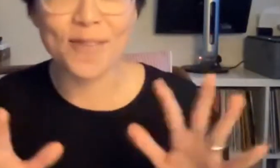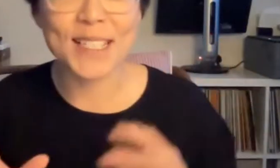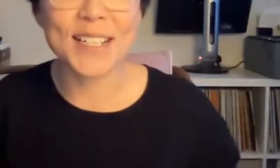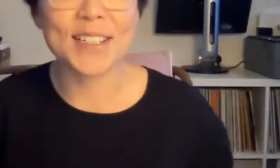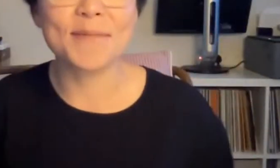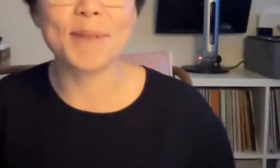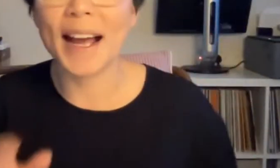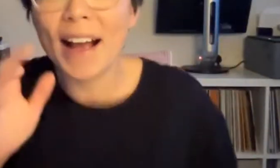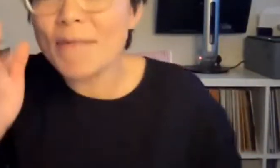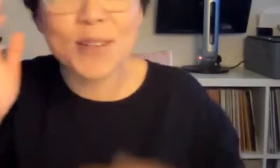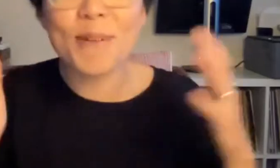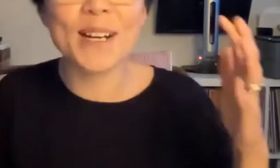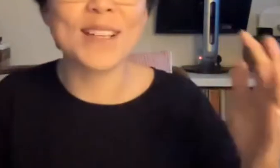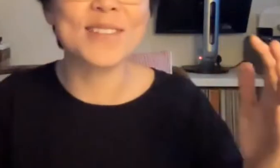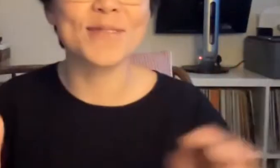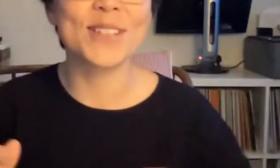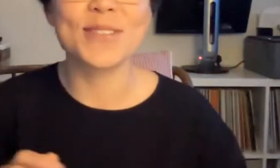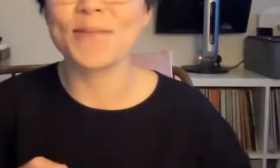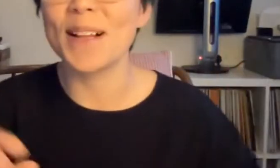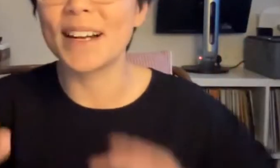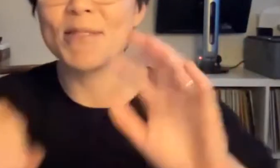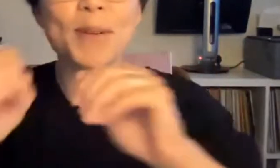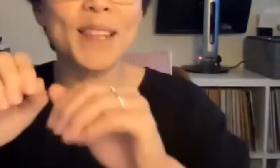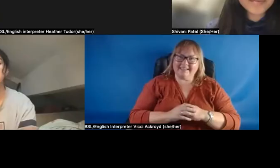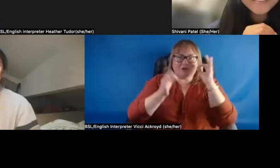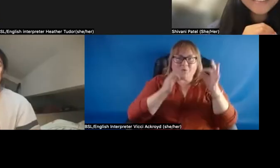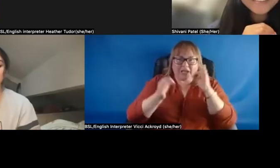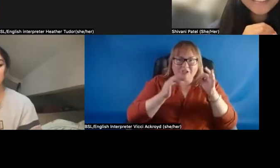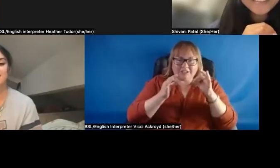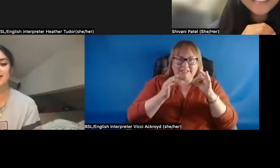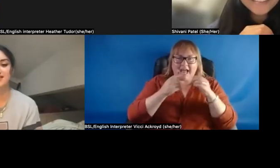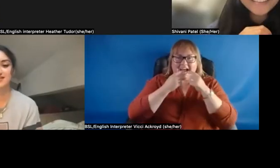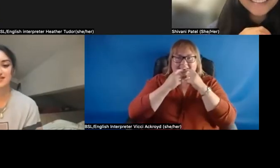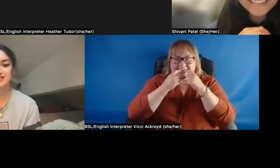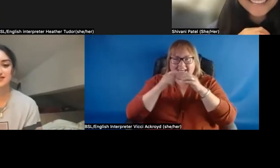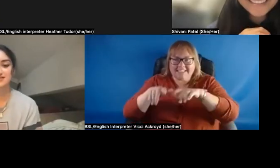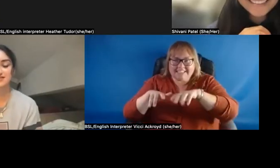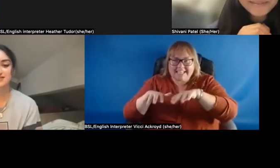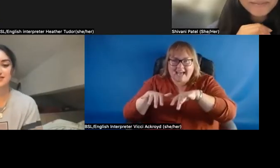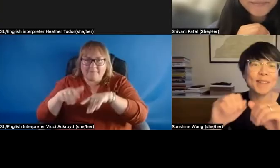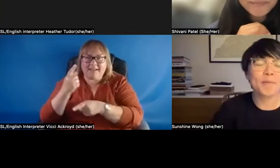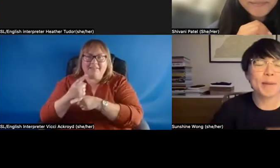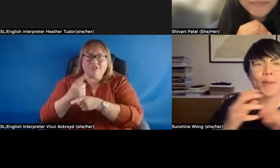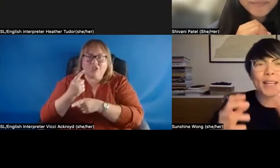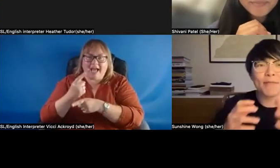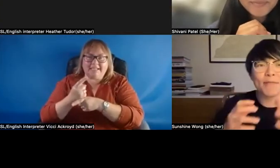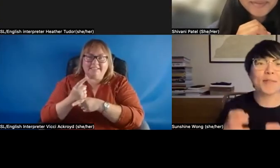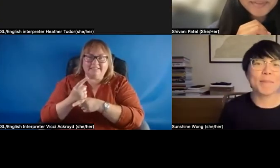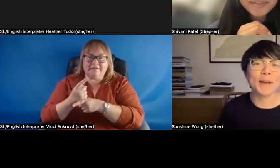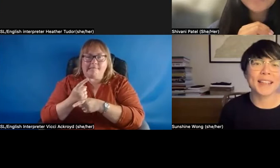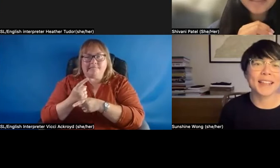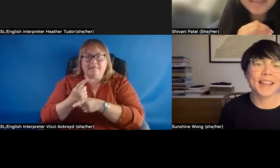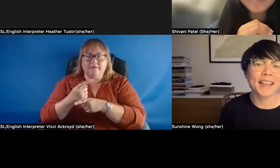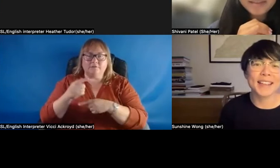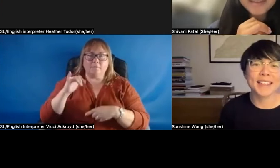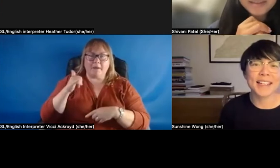great conversation, but I have so many questions for you as well. And I was putting them in the chat, but hope maybe we can follow them